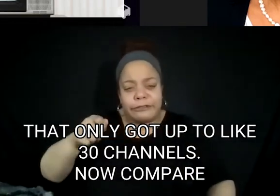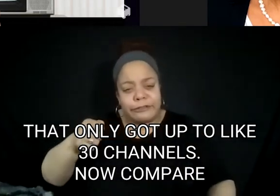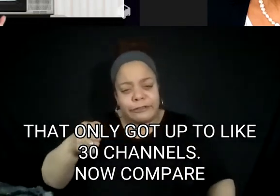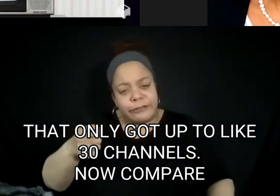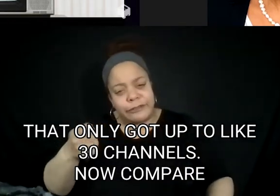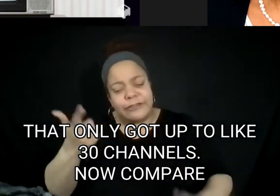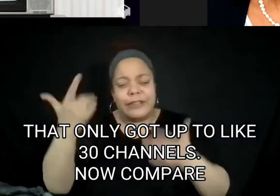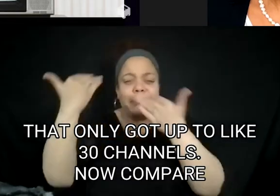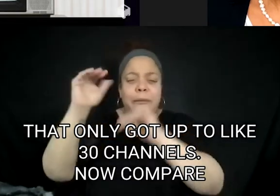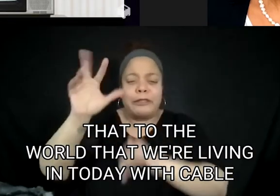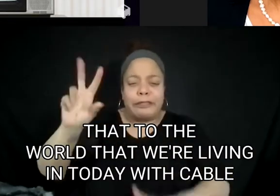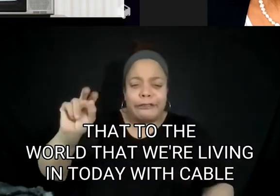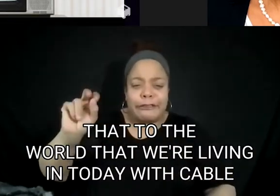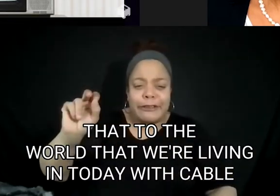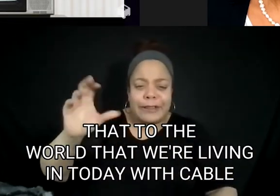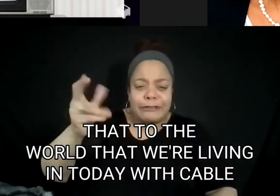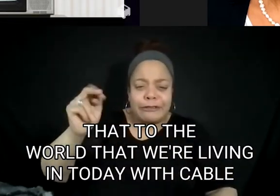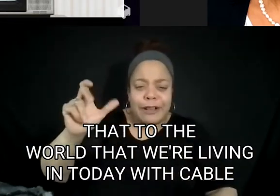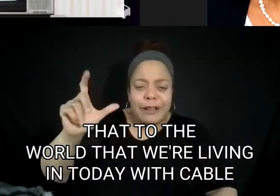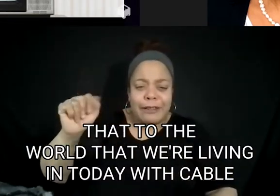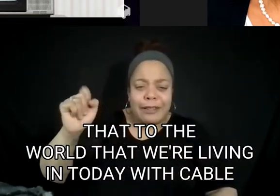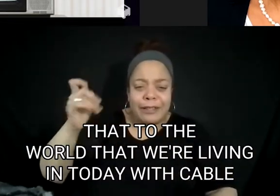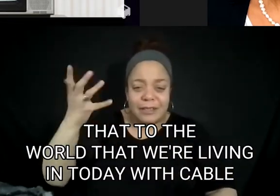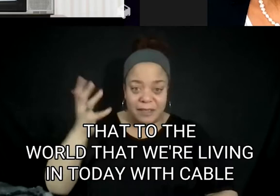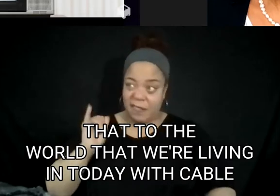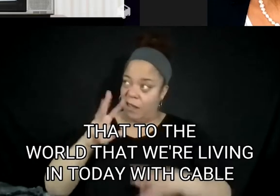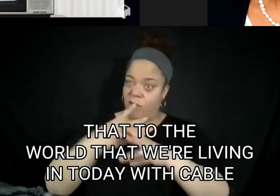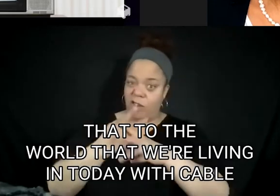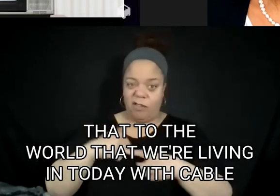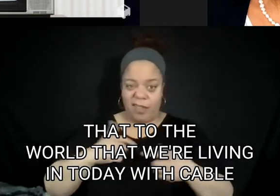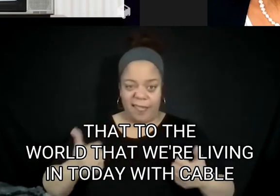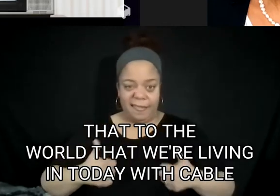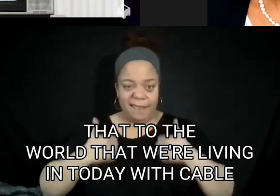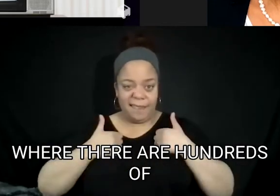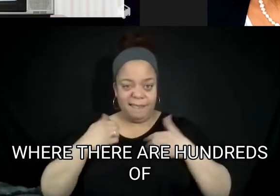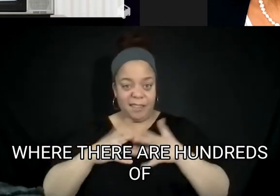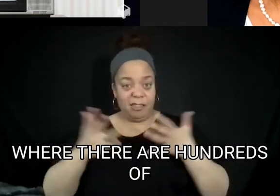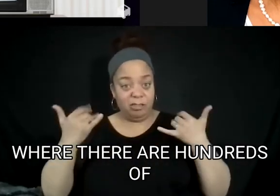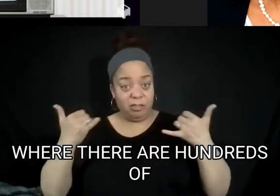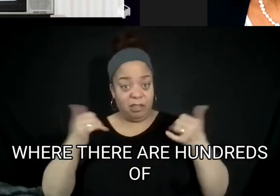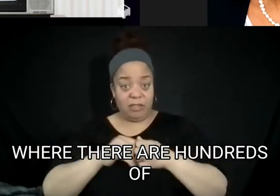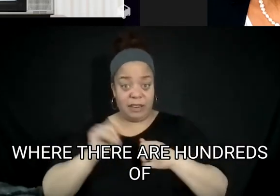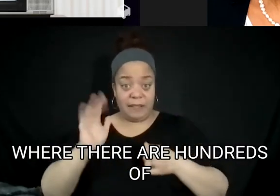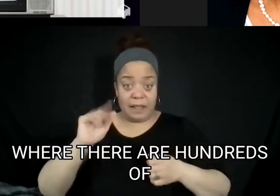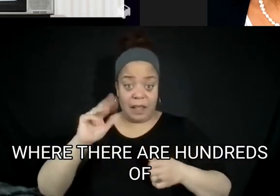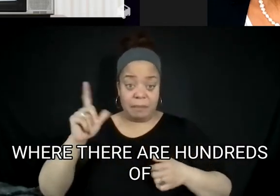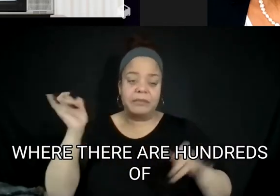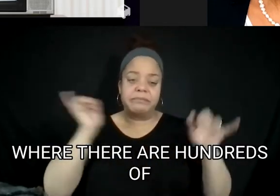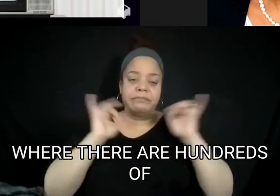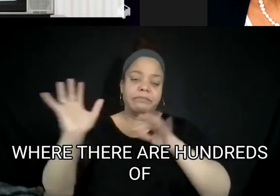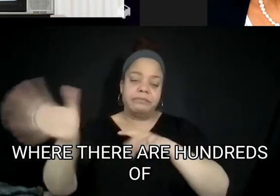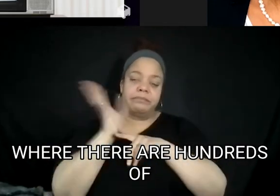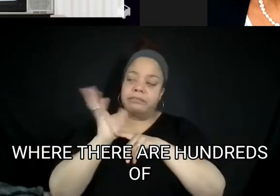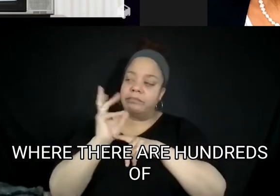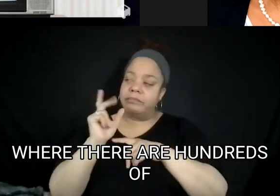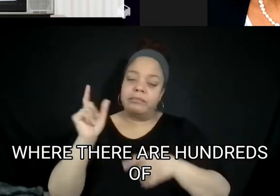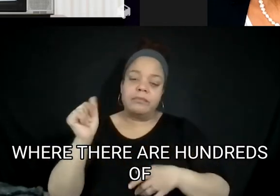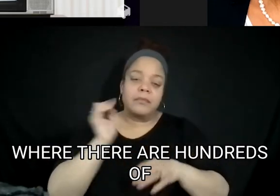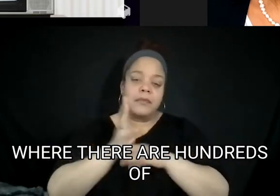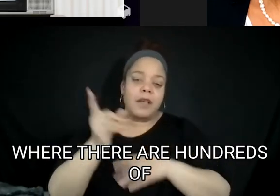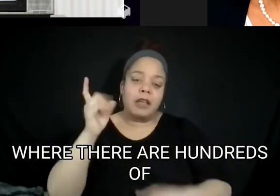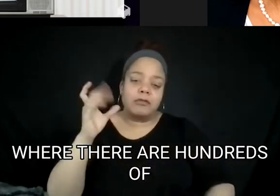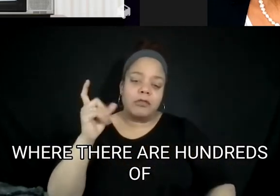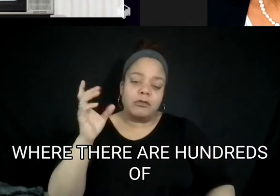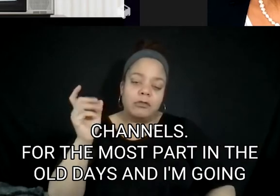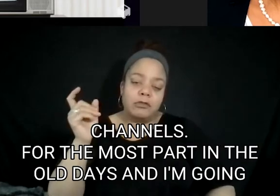there are hundreds of channels. You know, and for the most part in the old days, and I'm gonna be that person